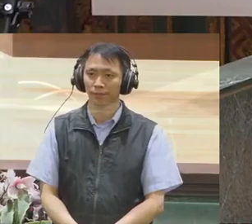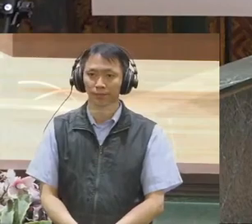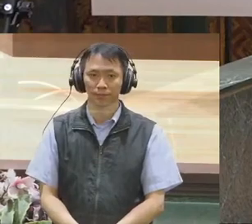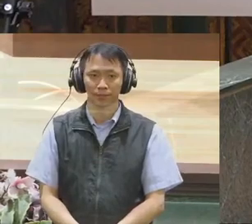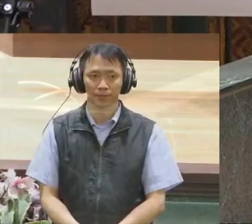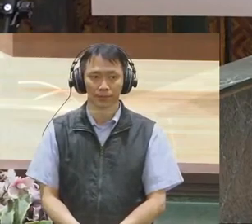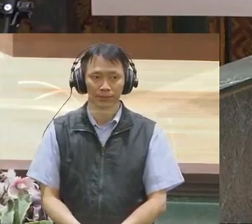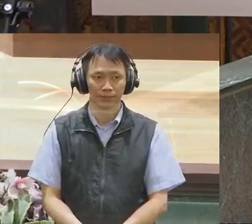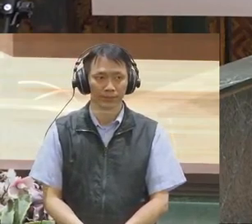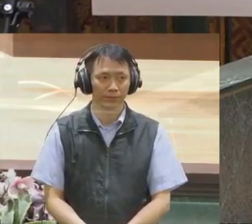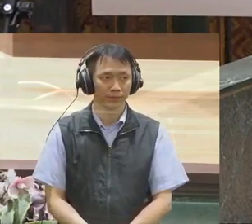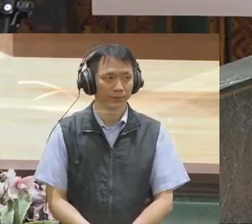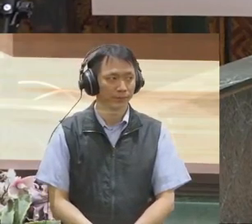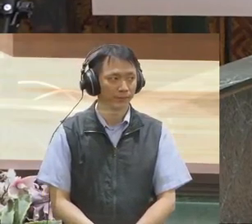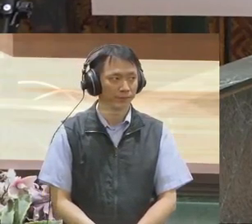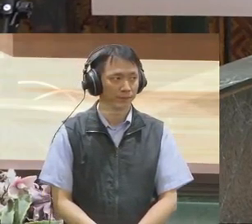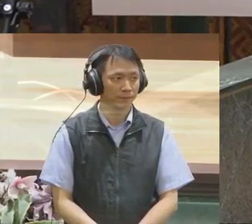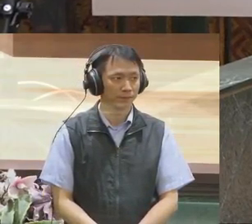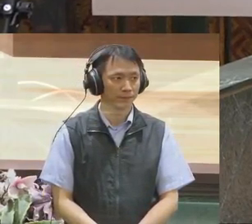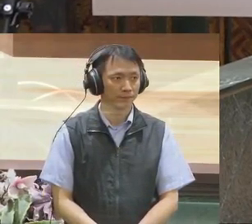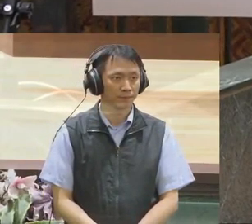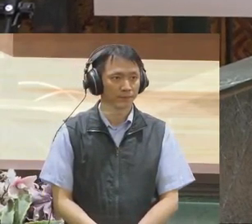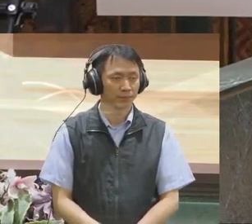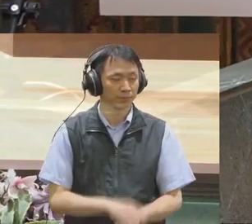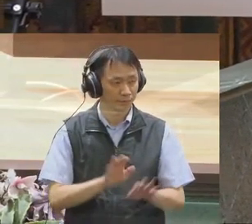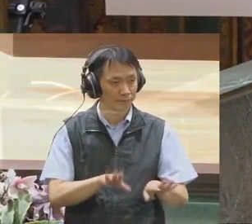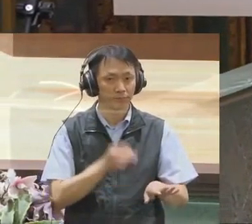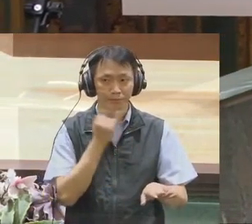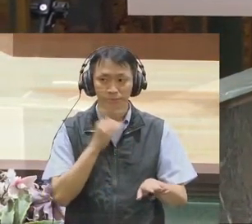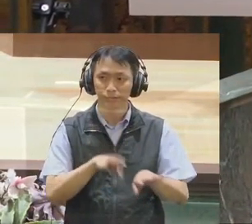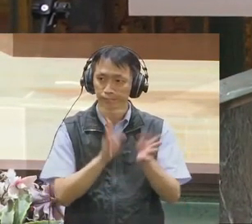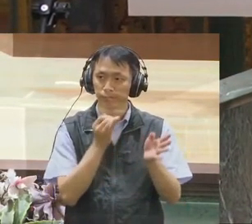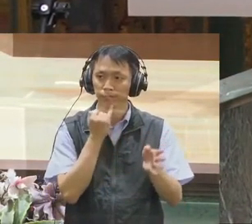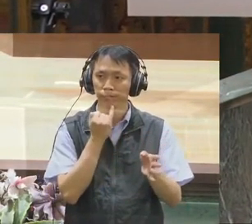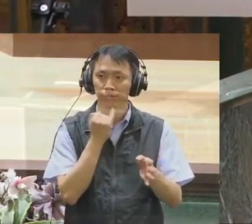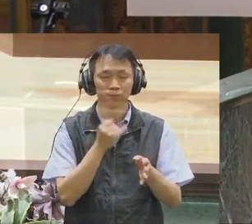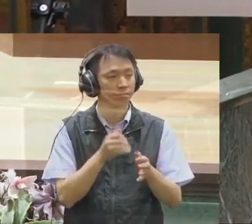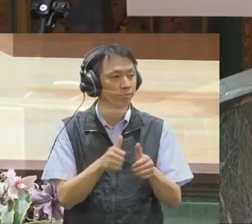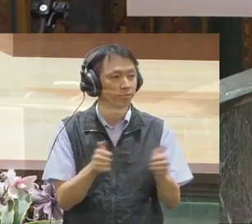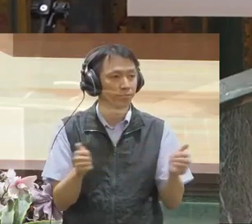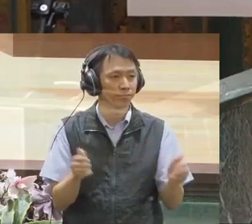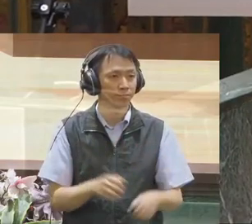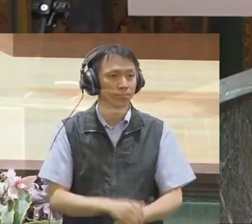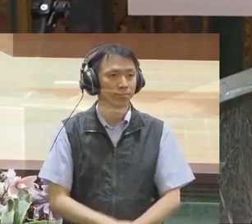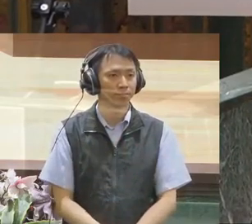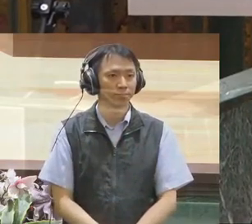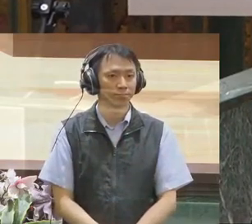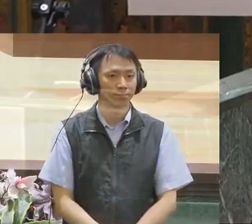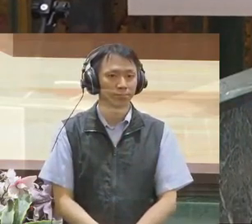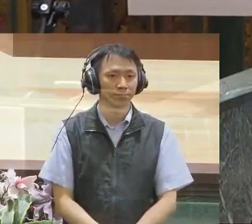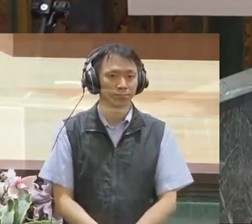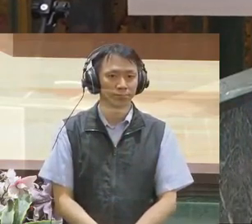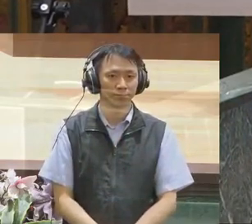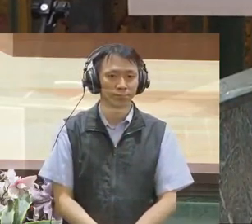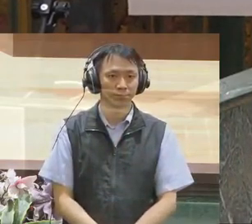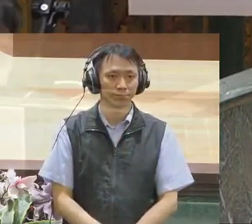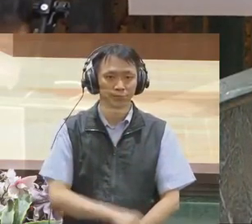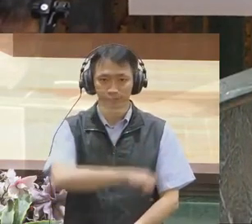I guess we can begin. Thank you so much, everyone. Hello to all, everybody around the